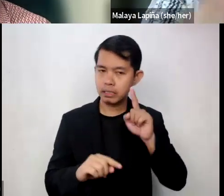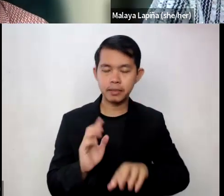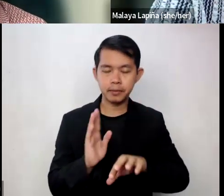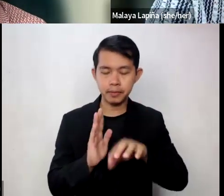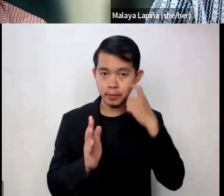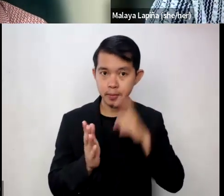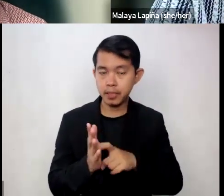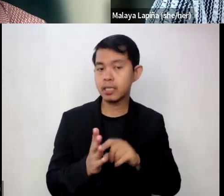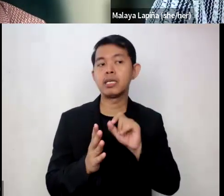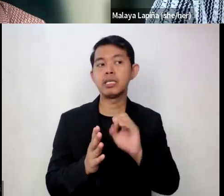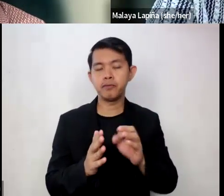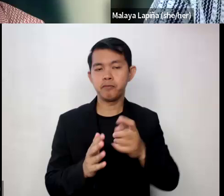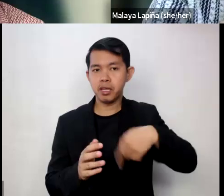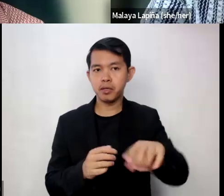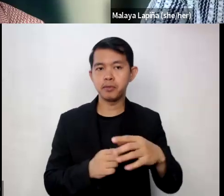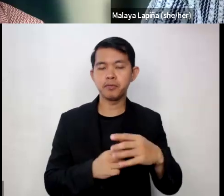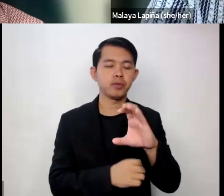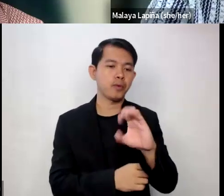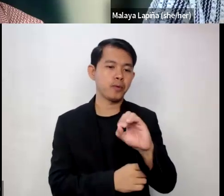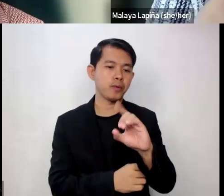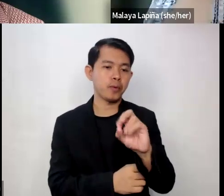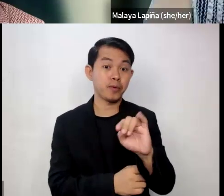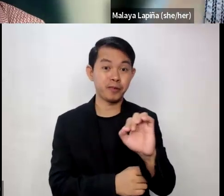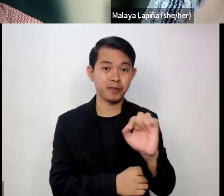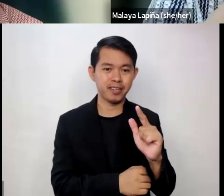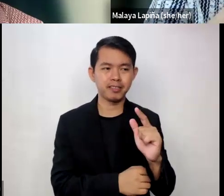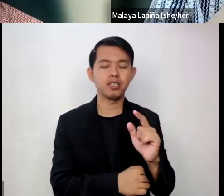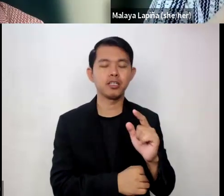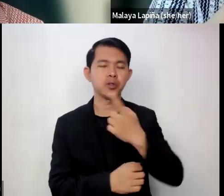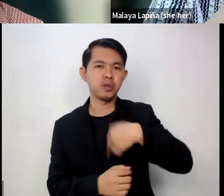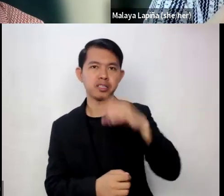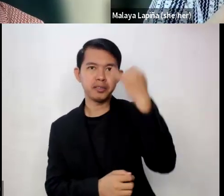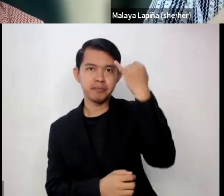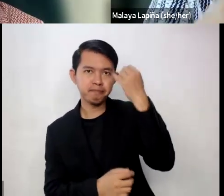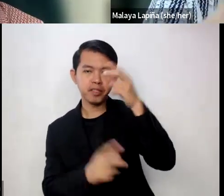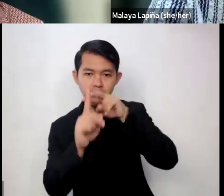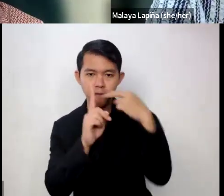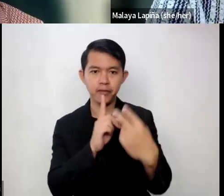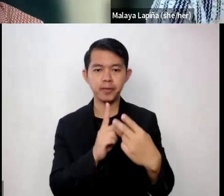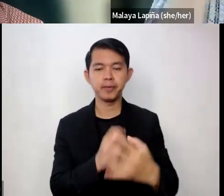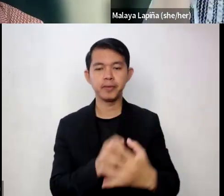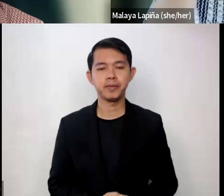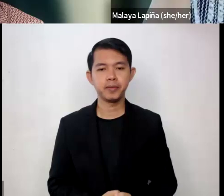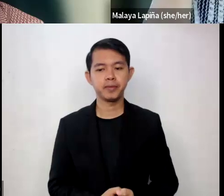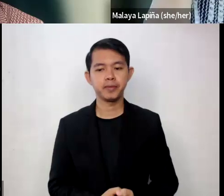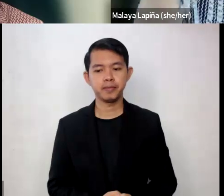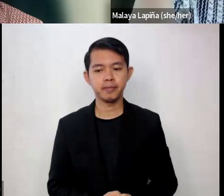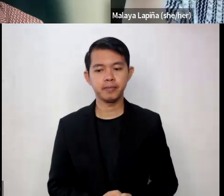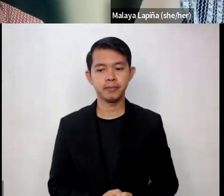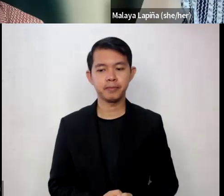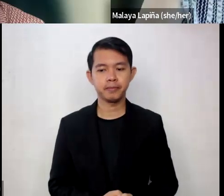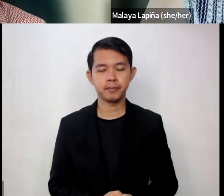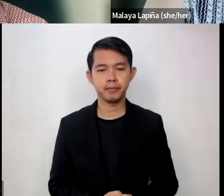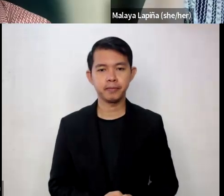colonial, again, yung pag-intindi natin ng transness. Kaya yung sinabi ko kanina na one way of decolonizing the